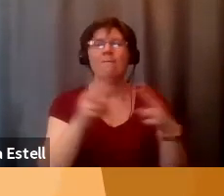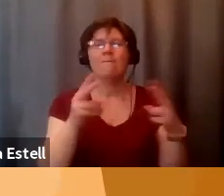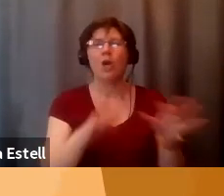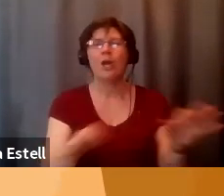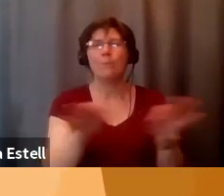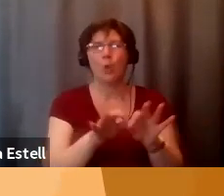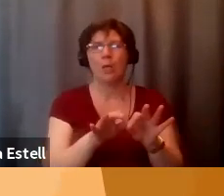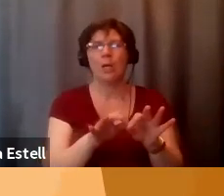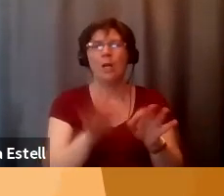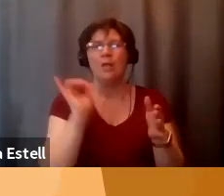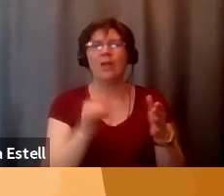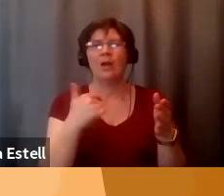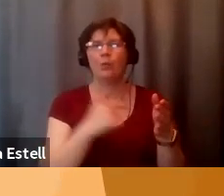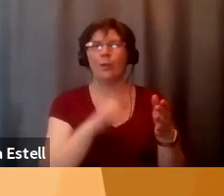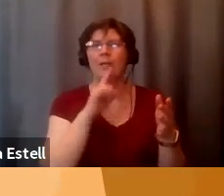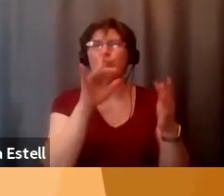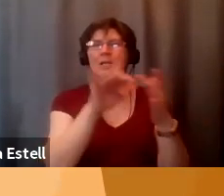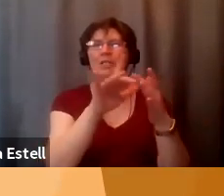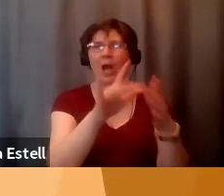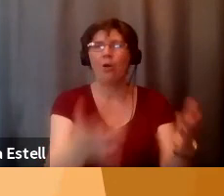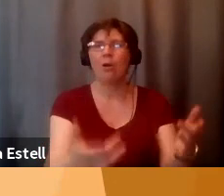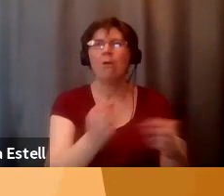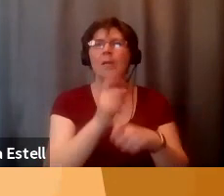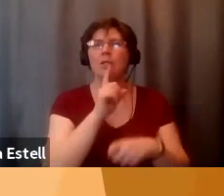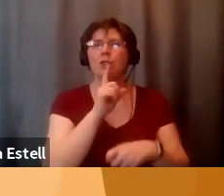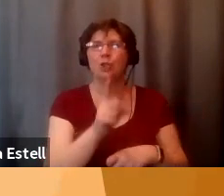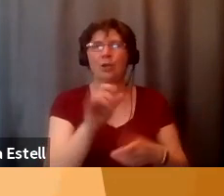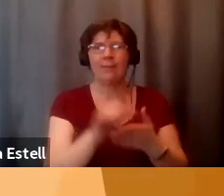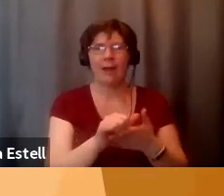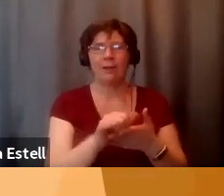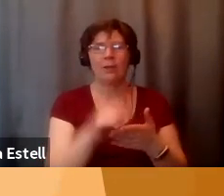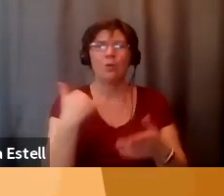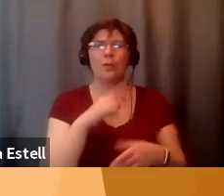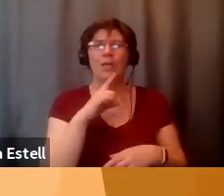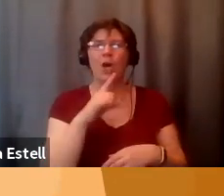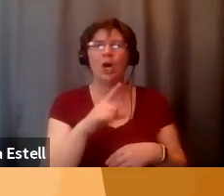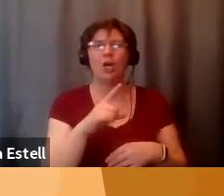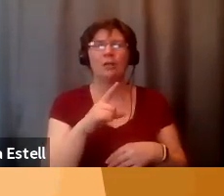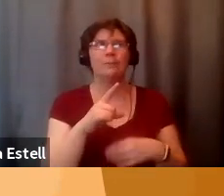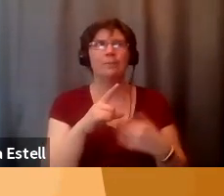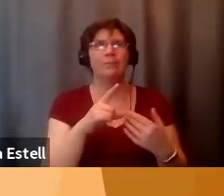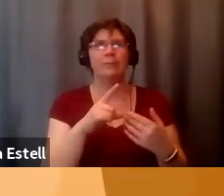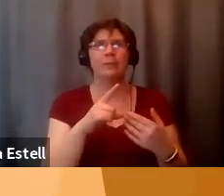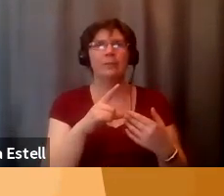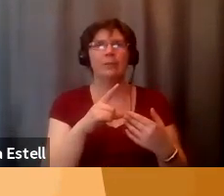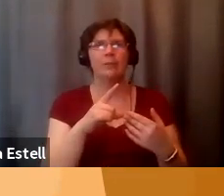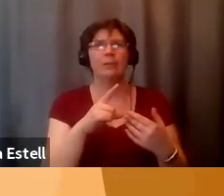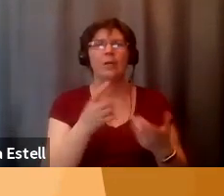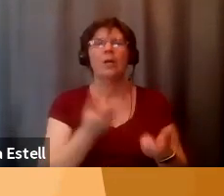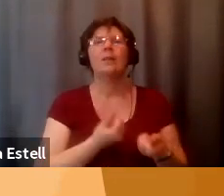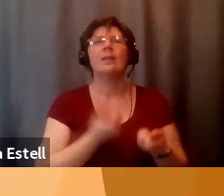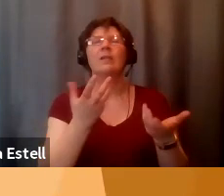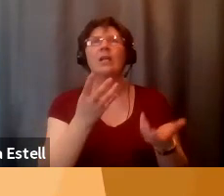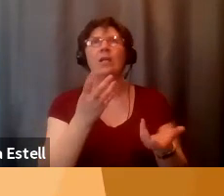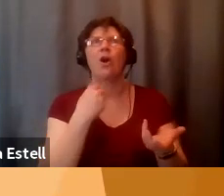important that we reach out and make sure that we are lifting our voices and